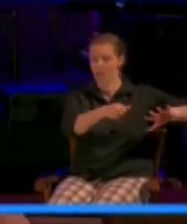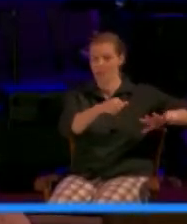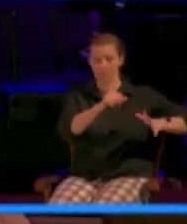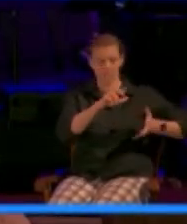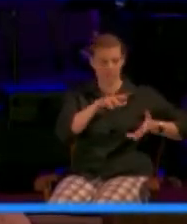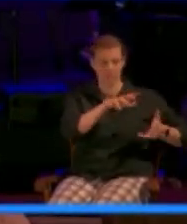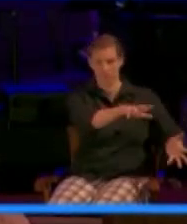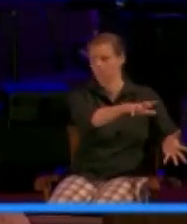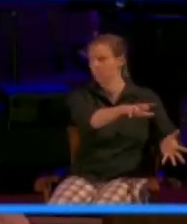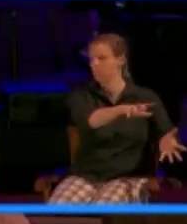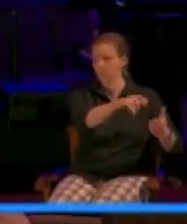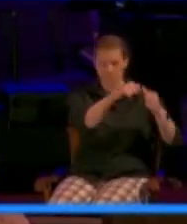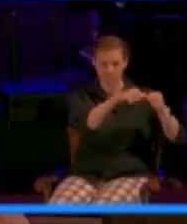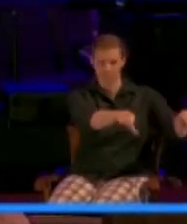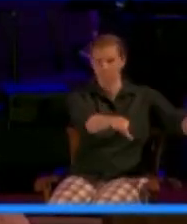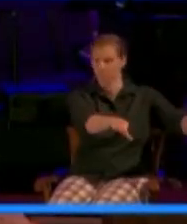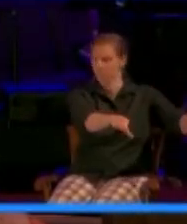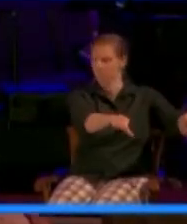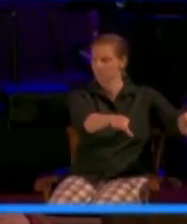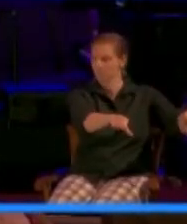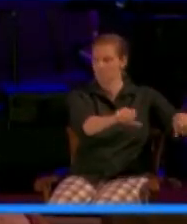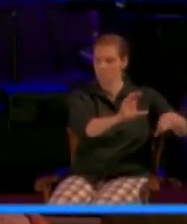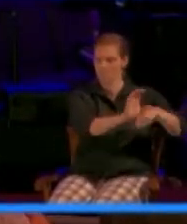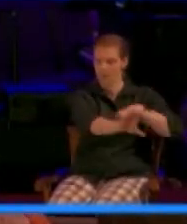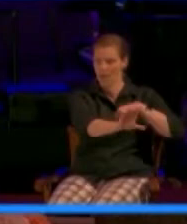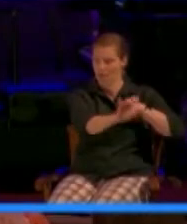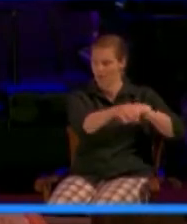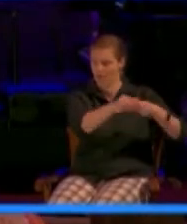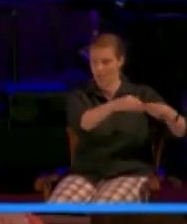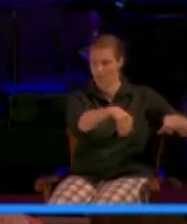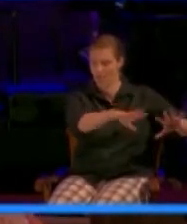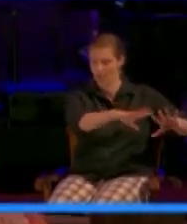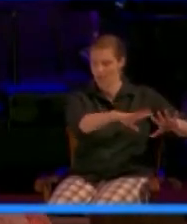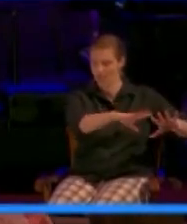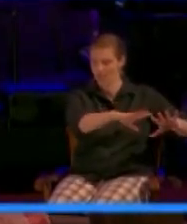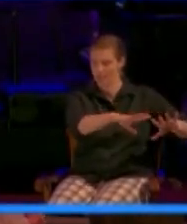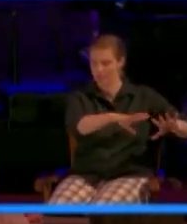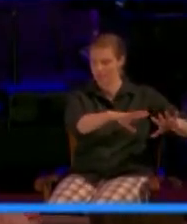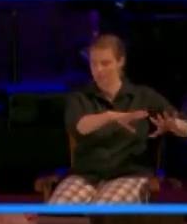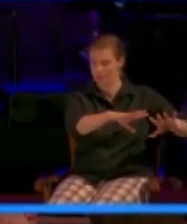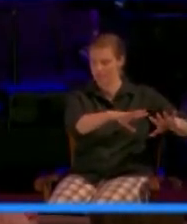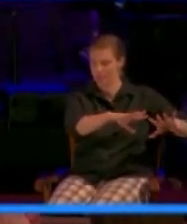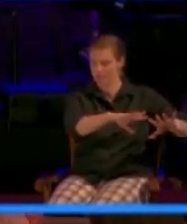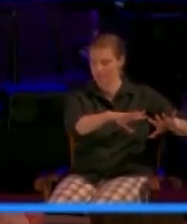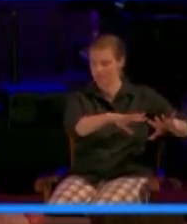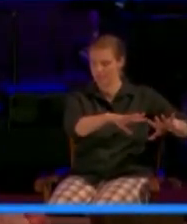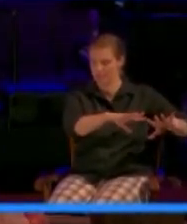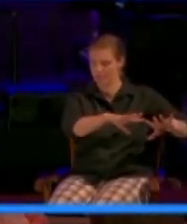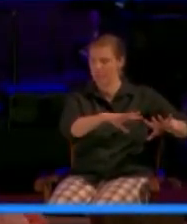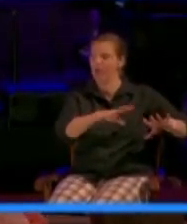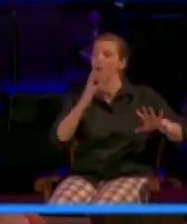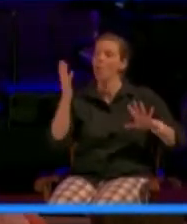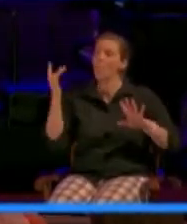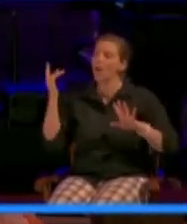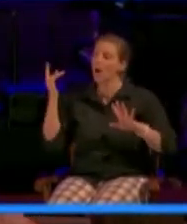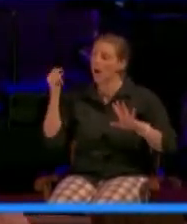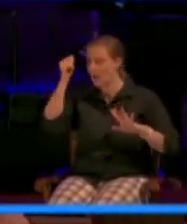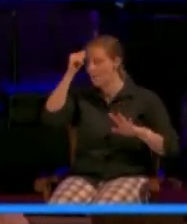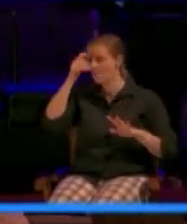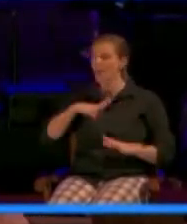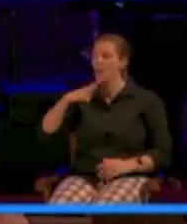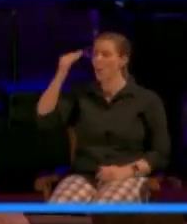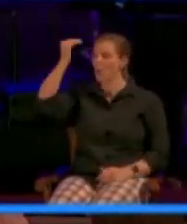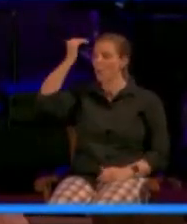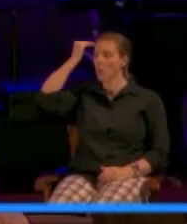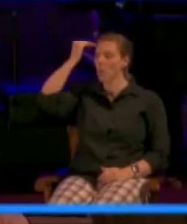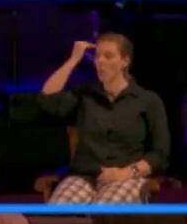Whatever it is he's found buried in that guy's field that he knows is not his, and he's afraid to take away from that spot because he knows,